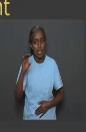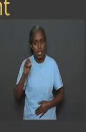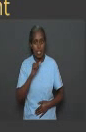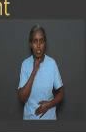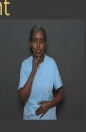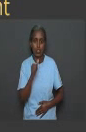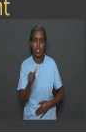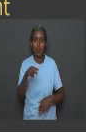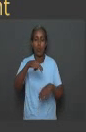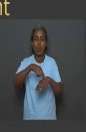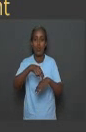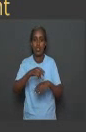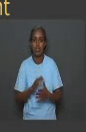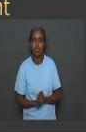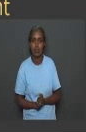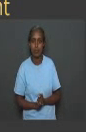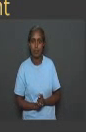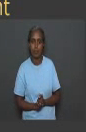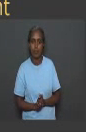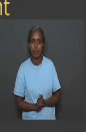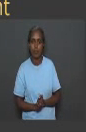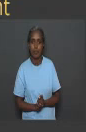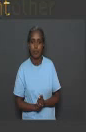a non-zero constant.